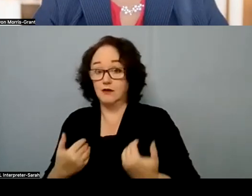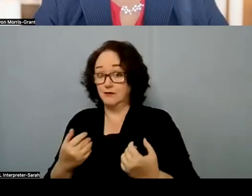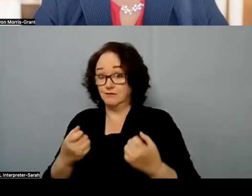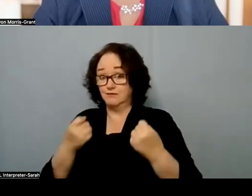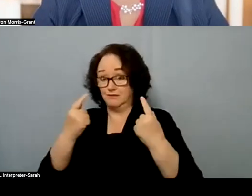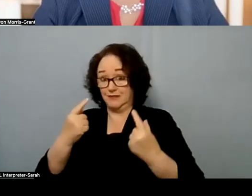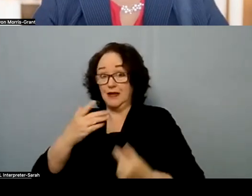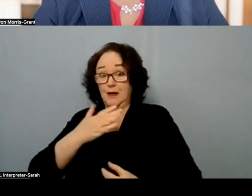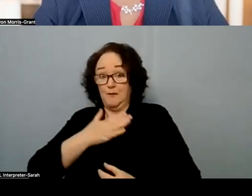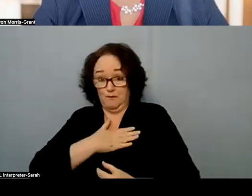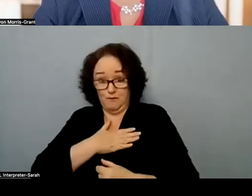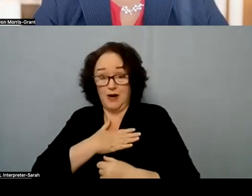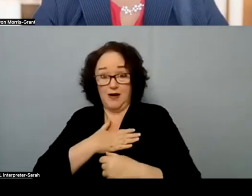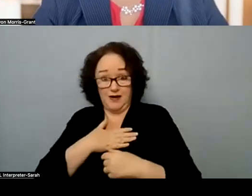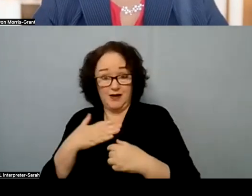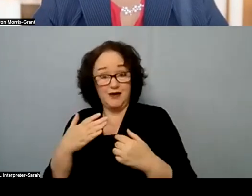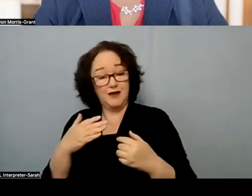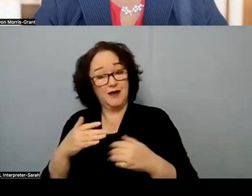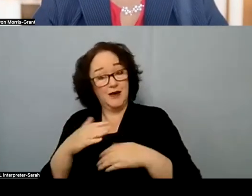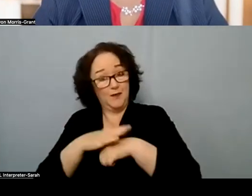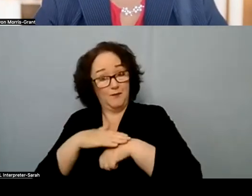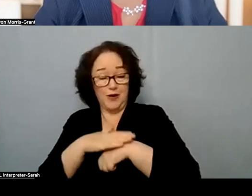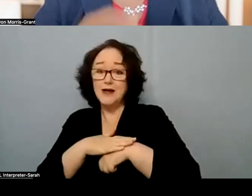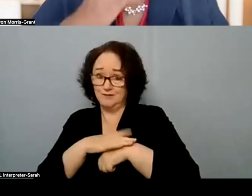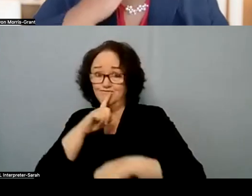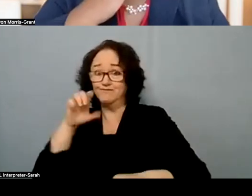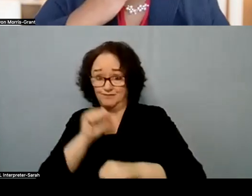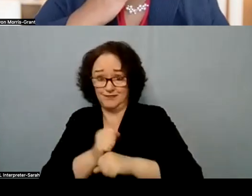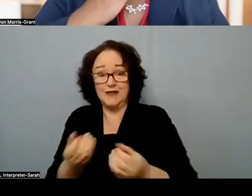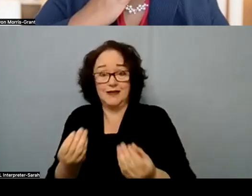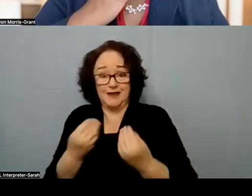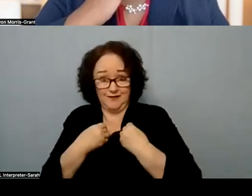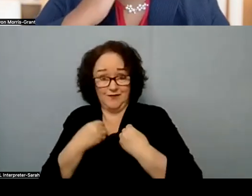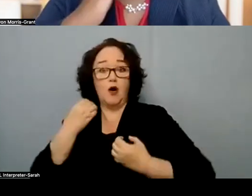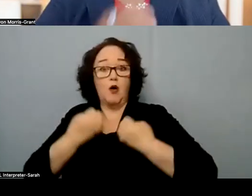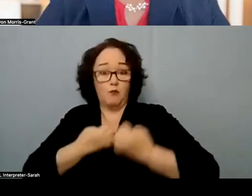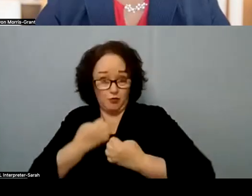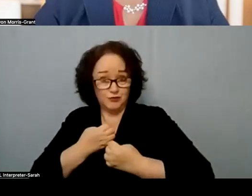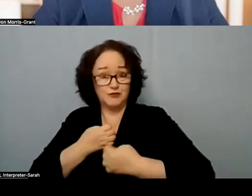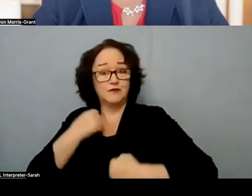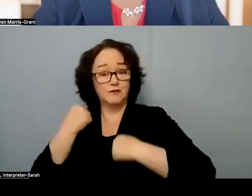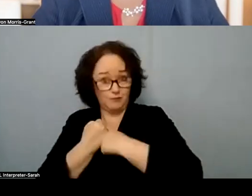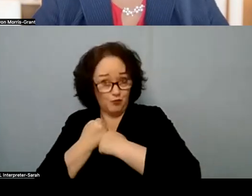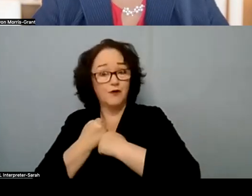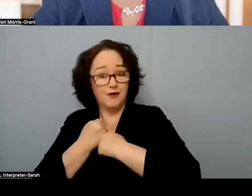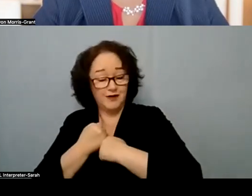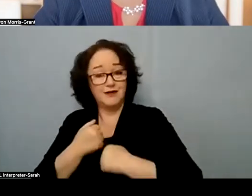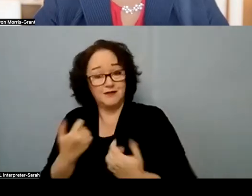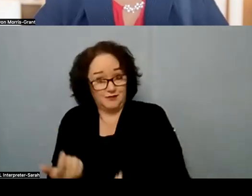absolutely provides support for me. So if I can get a medical professional to sign off that I need that support animal